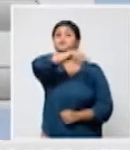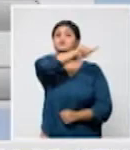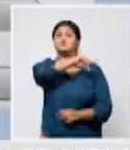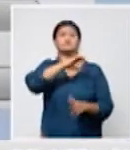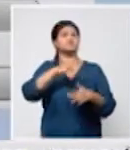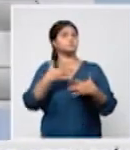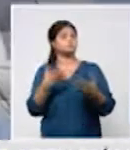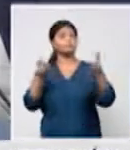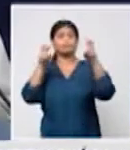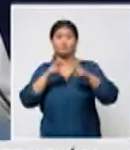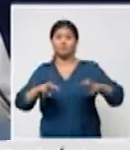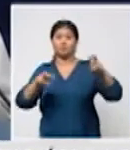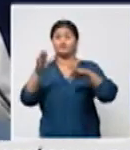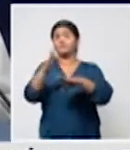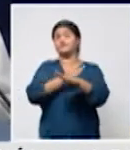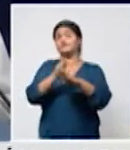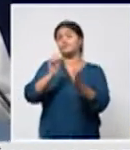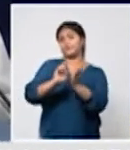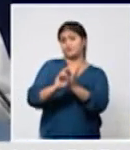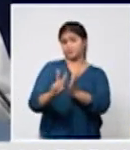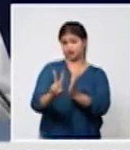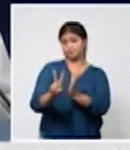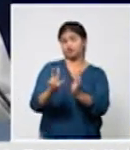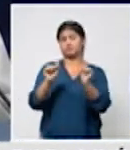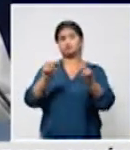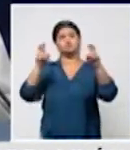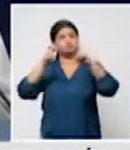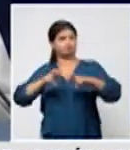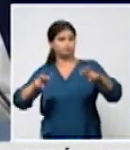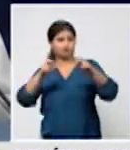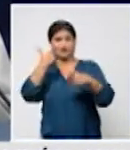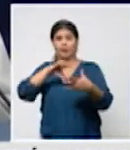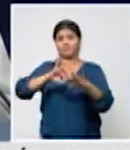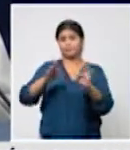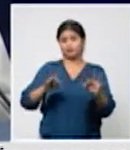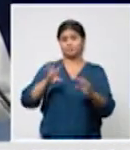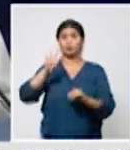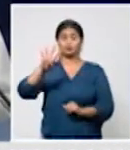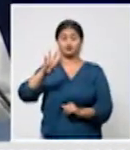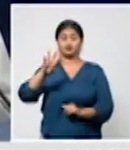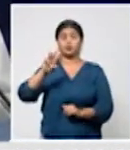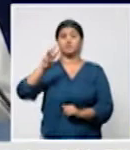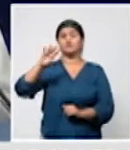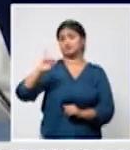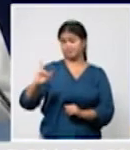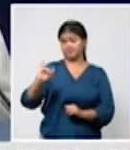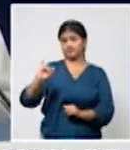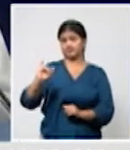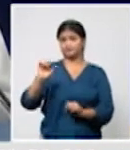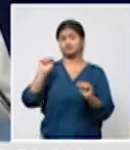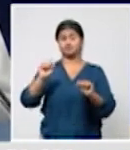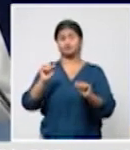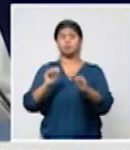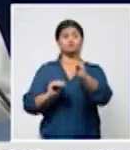436 from Artemisa. The highest number, as is to be expected, was from Havana with